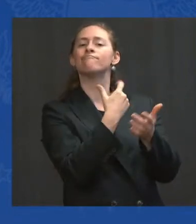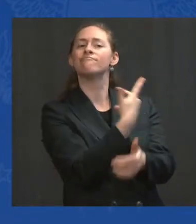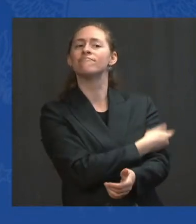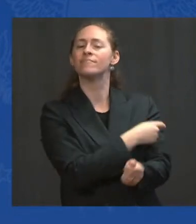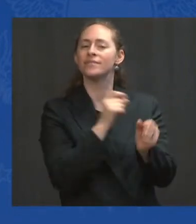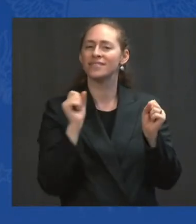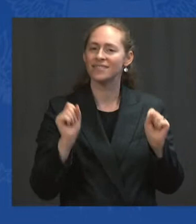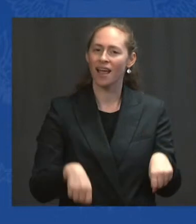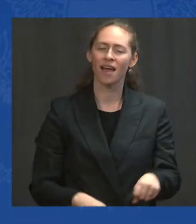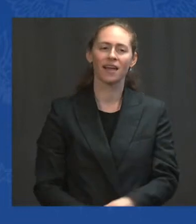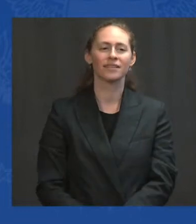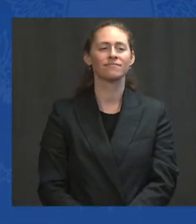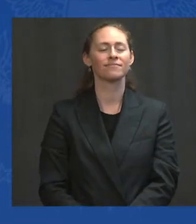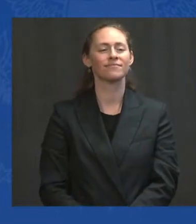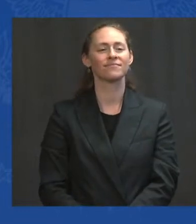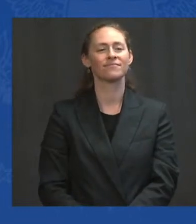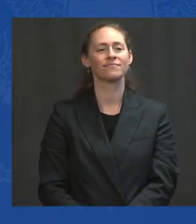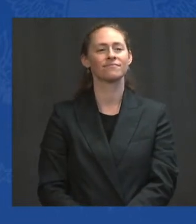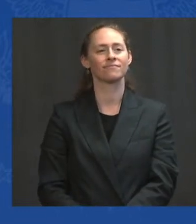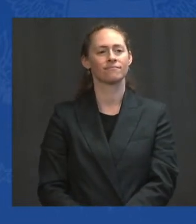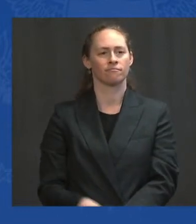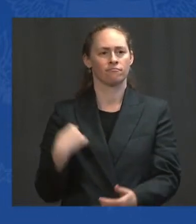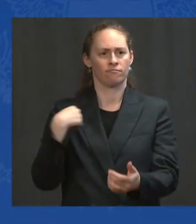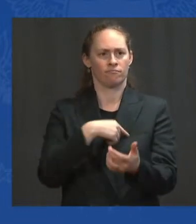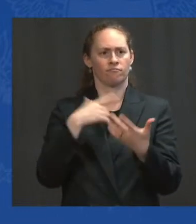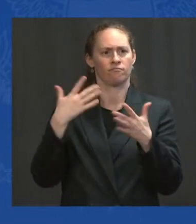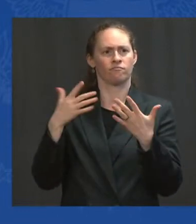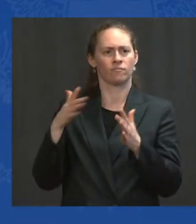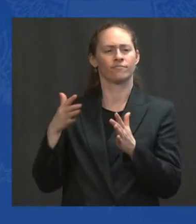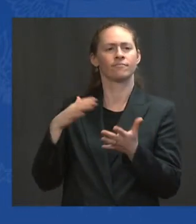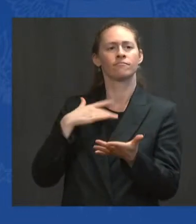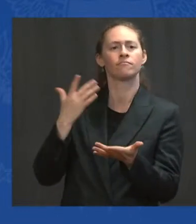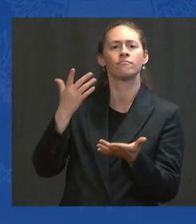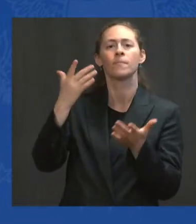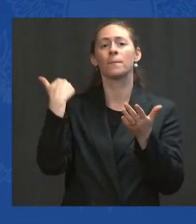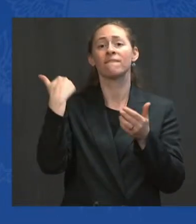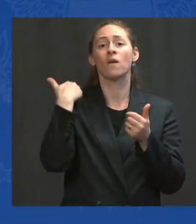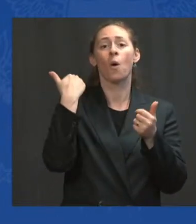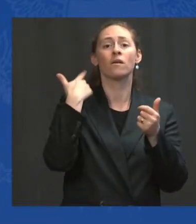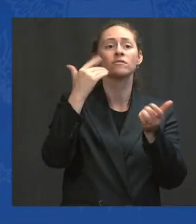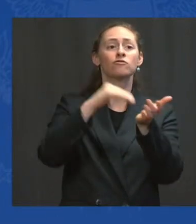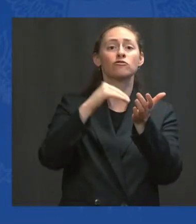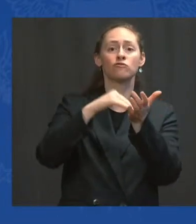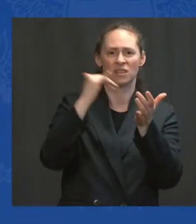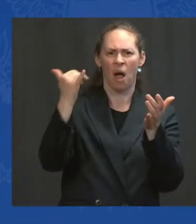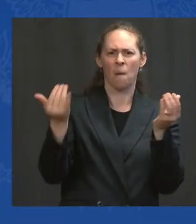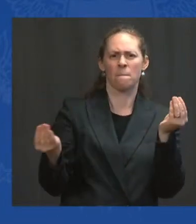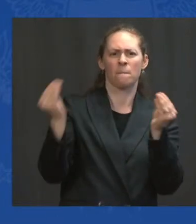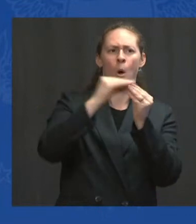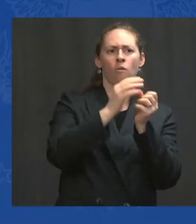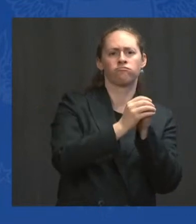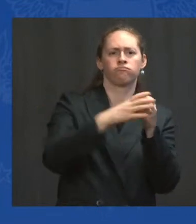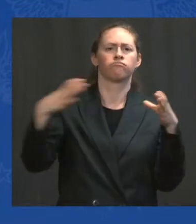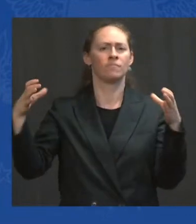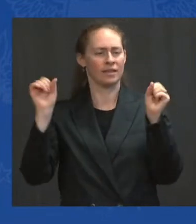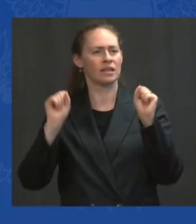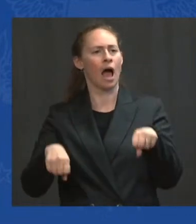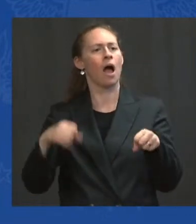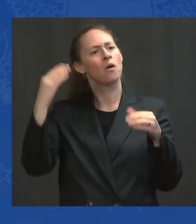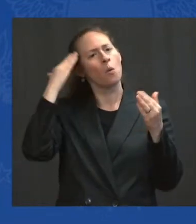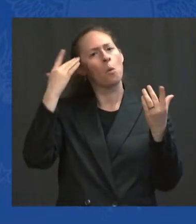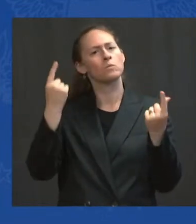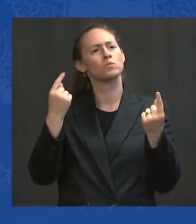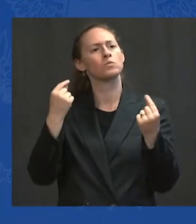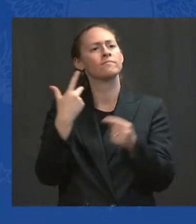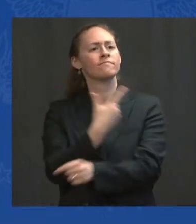few months, we've already nearly doubled the number of medical practices receiving vaccine, with tens of thousands of family doctors